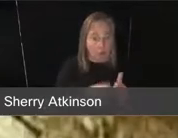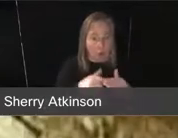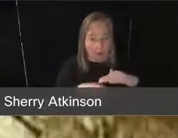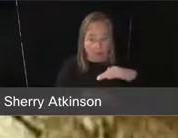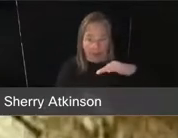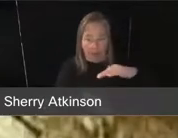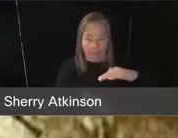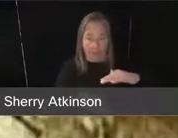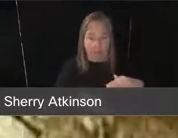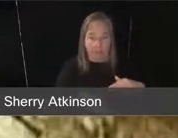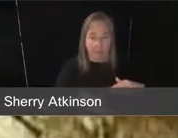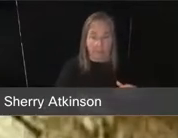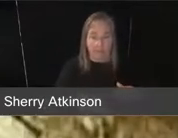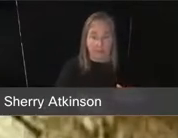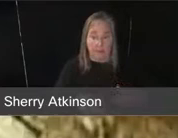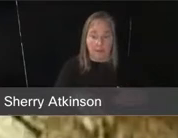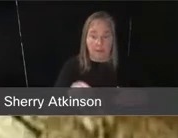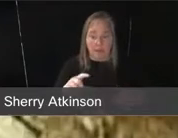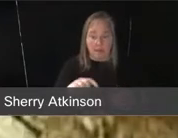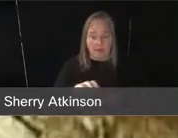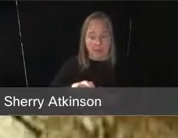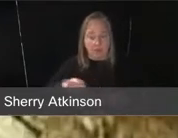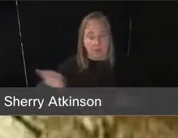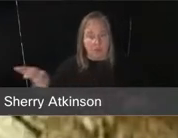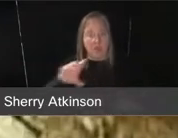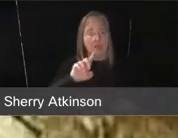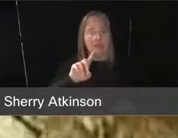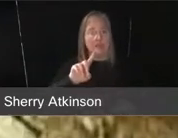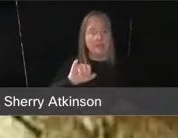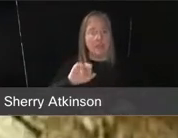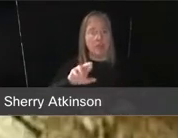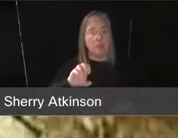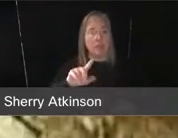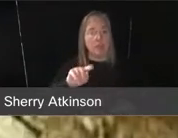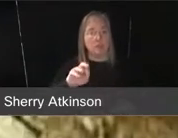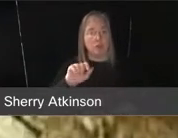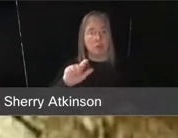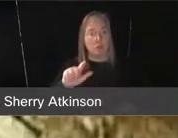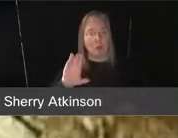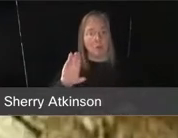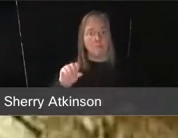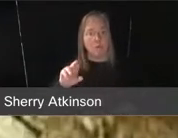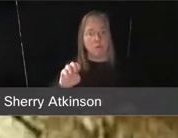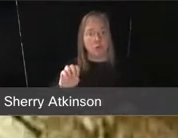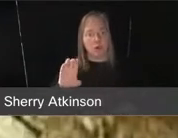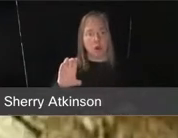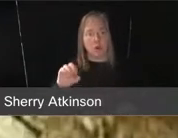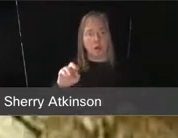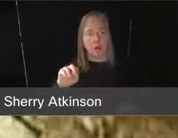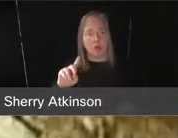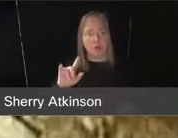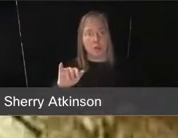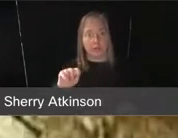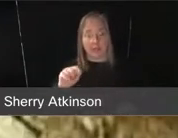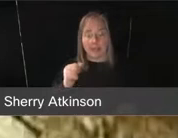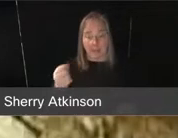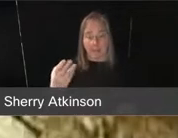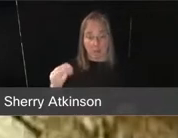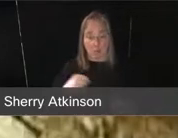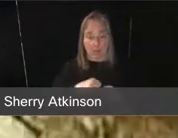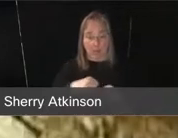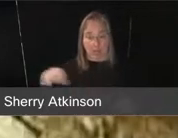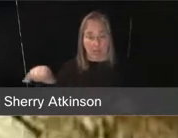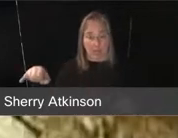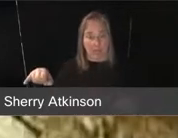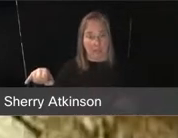a directional bore conduit that was installed. And the blue line that you see at the bottom of the screen, blue or